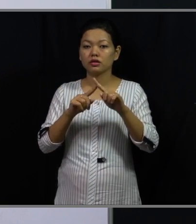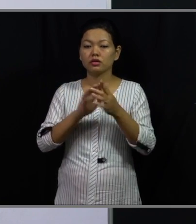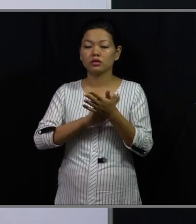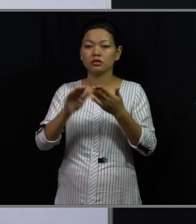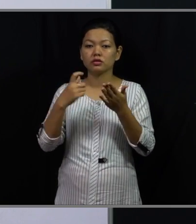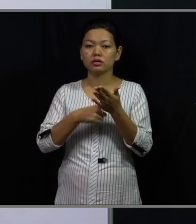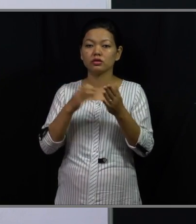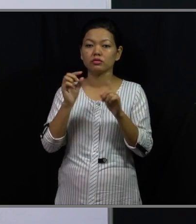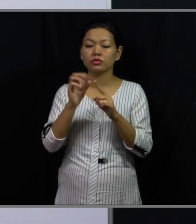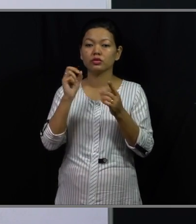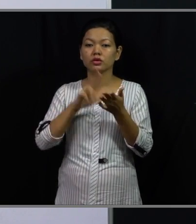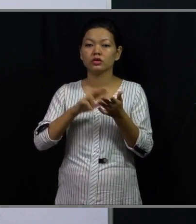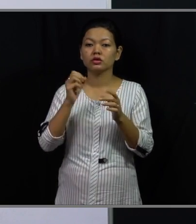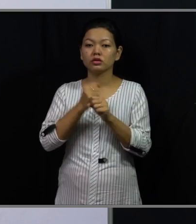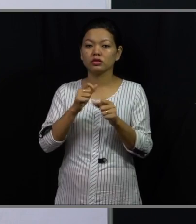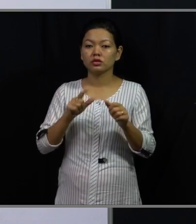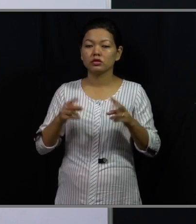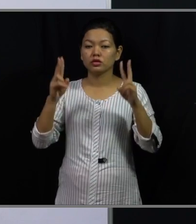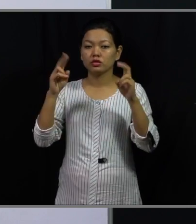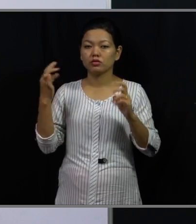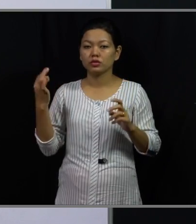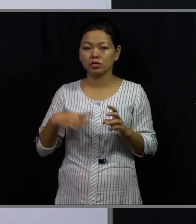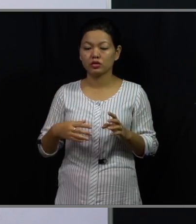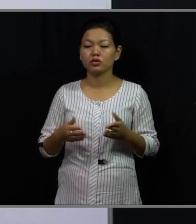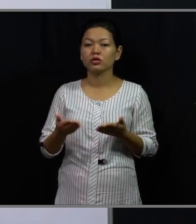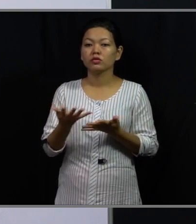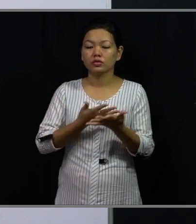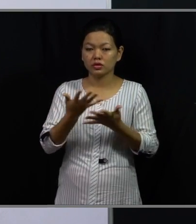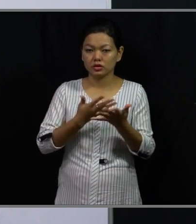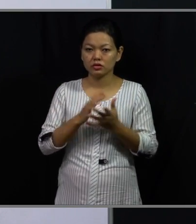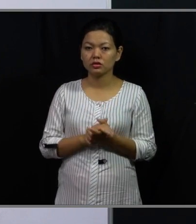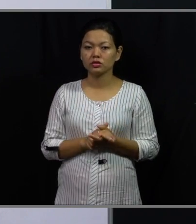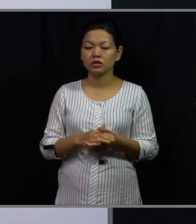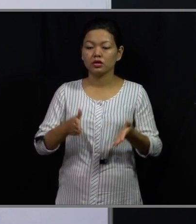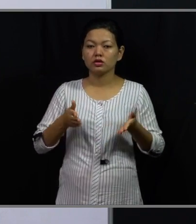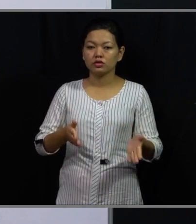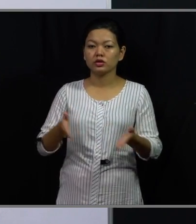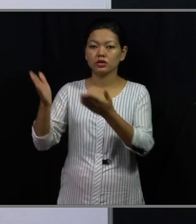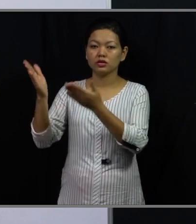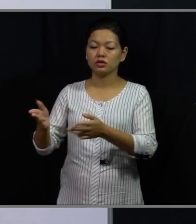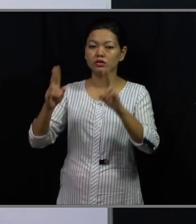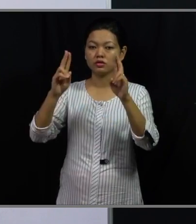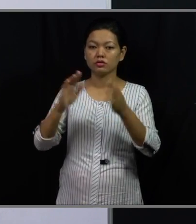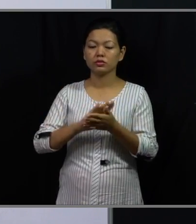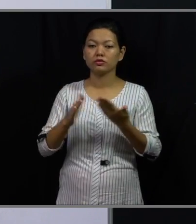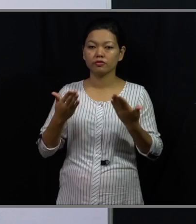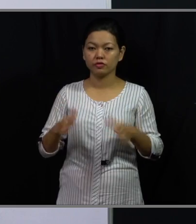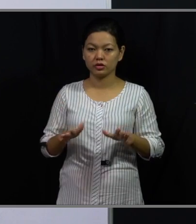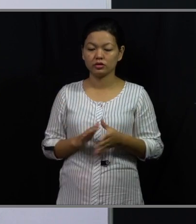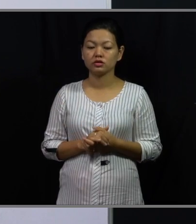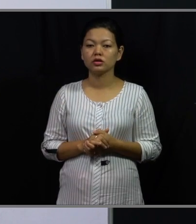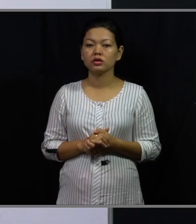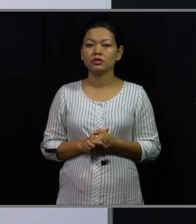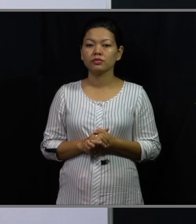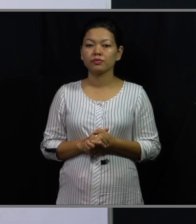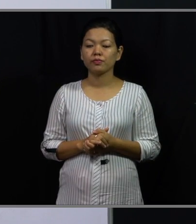and economics, okay. So those are some of the things we are yet to discuss, and with that, I would also conclude the classes,